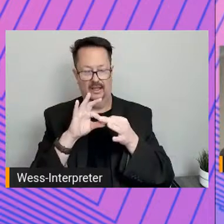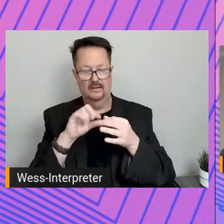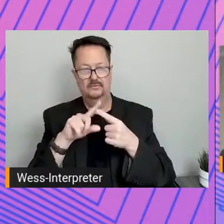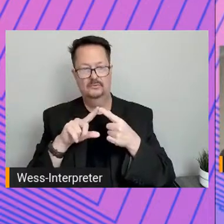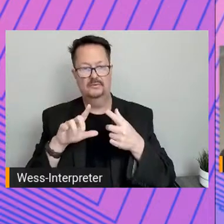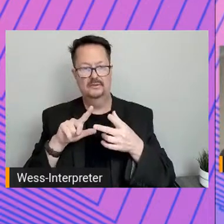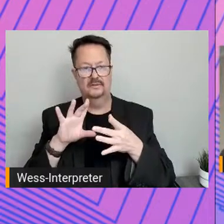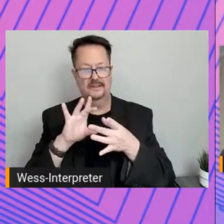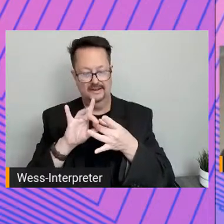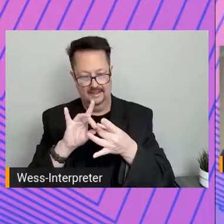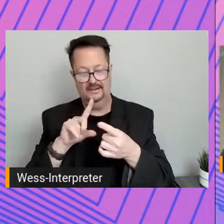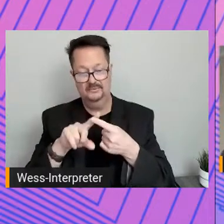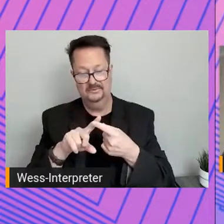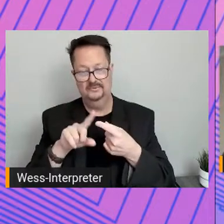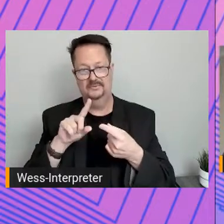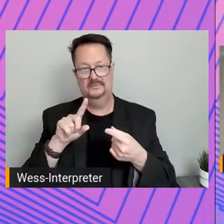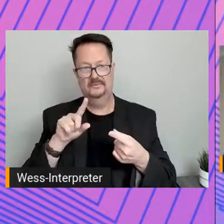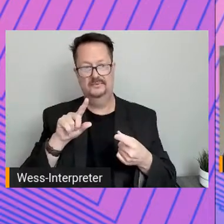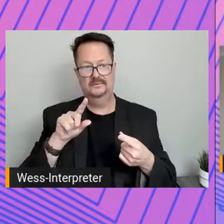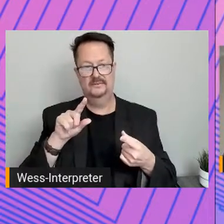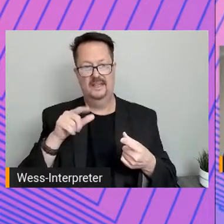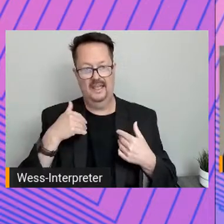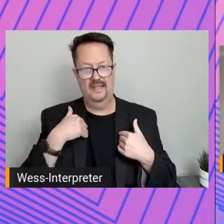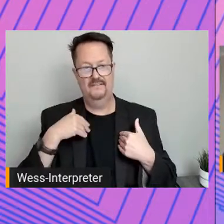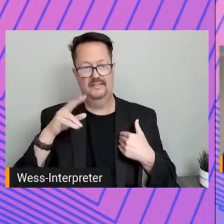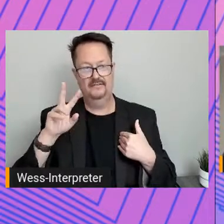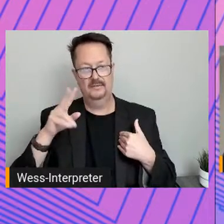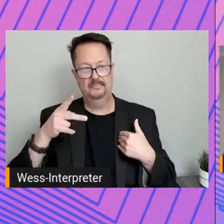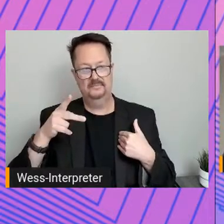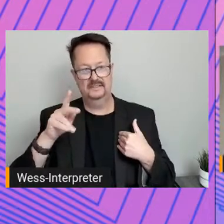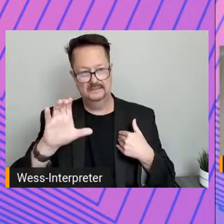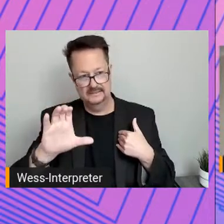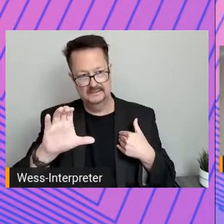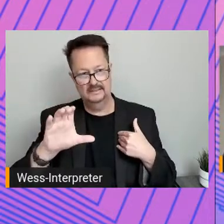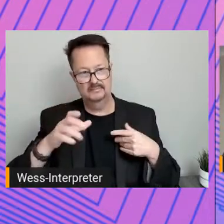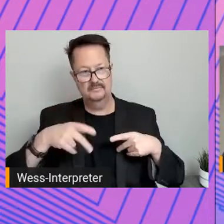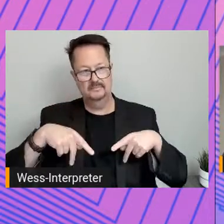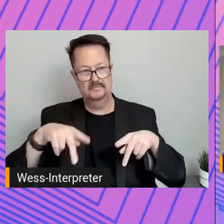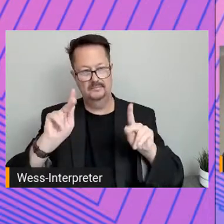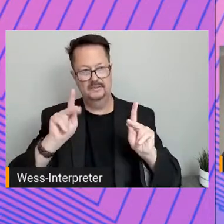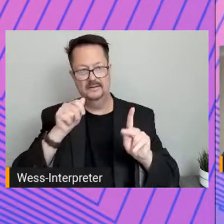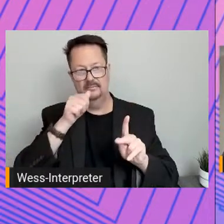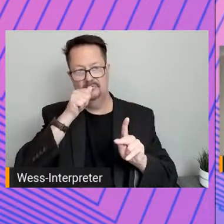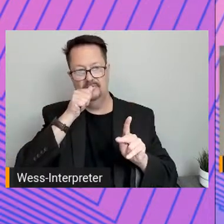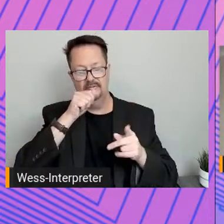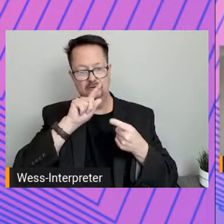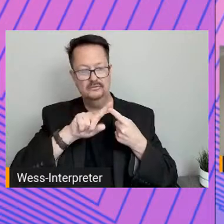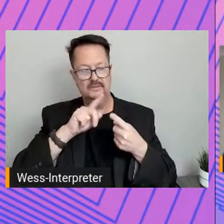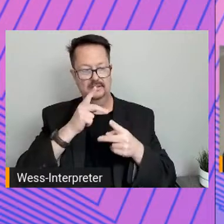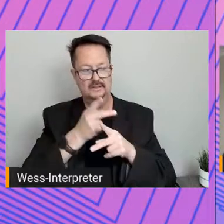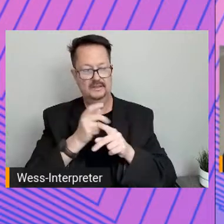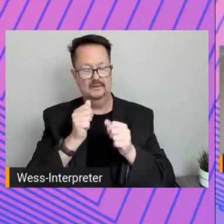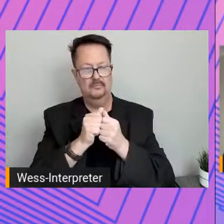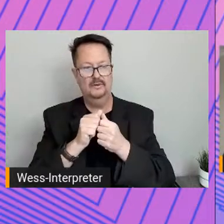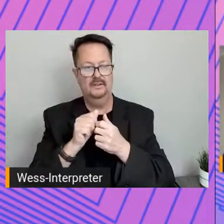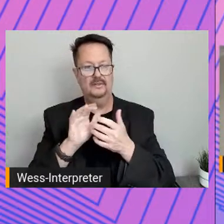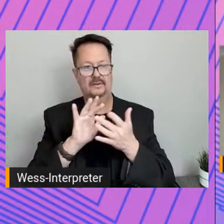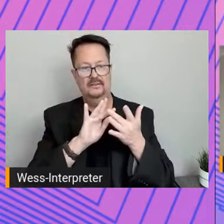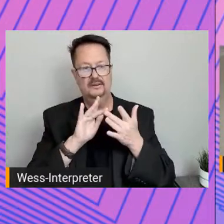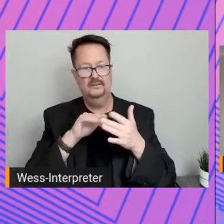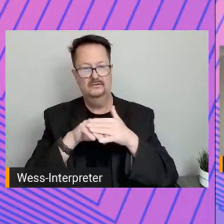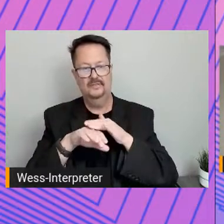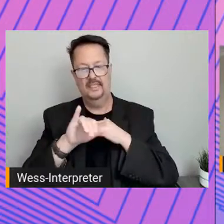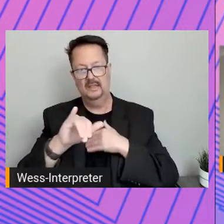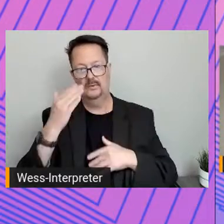services. But in this approach, having the VPC endpoints allowed us to keep things private to integrate with specific services. And so that's why ECR is over